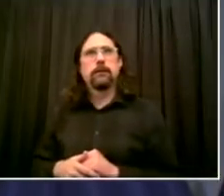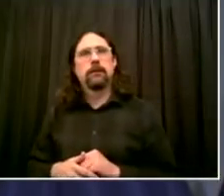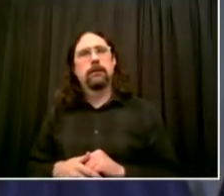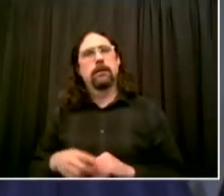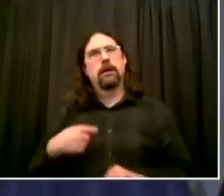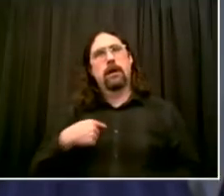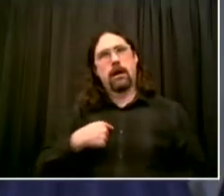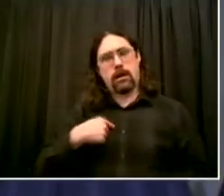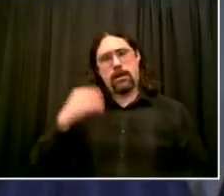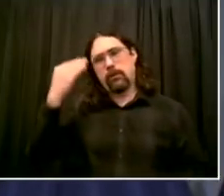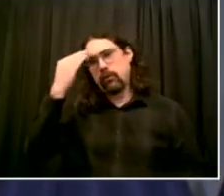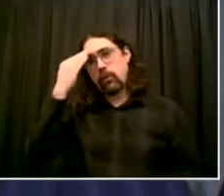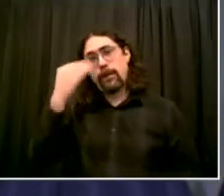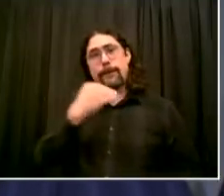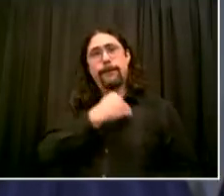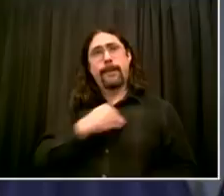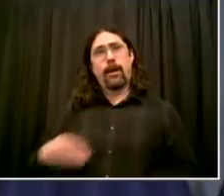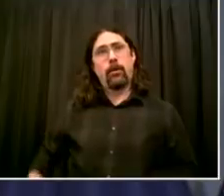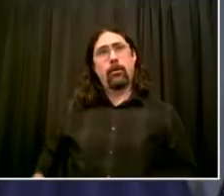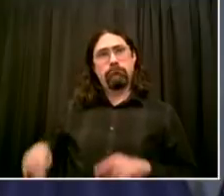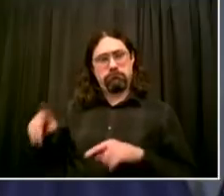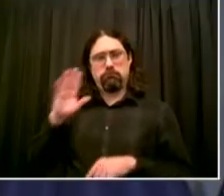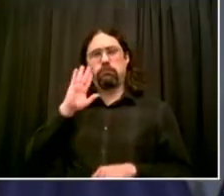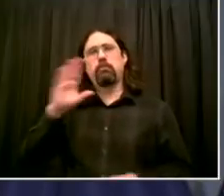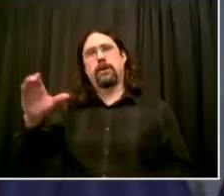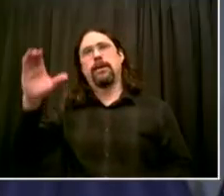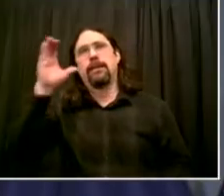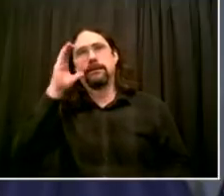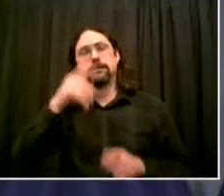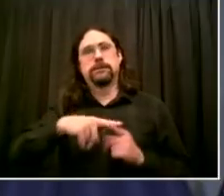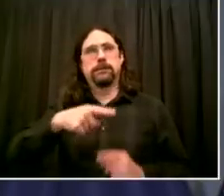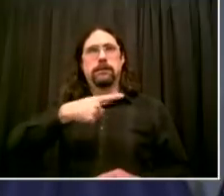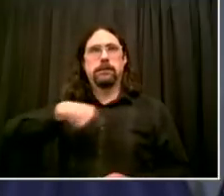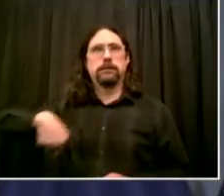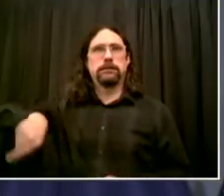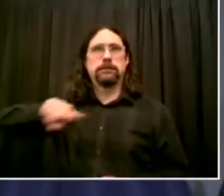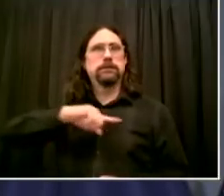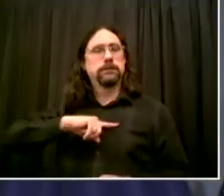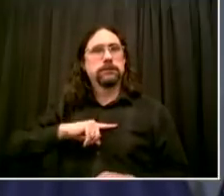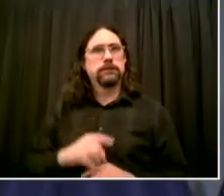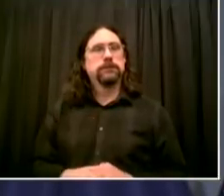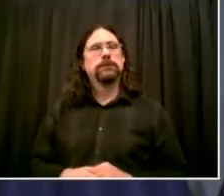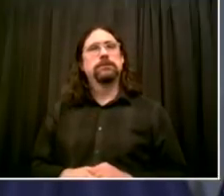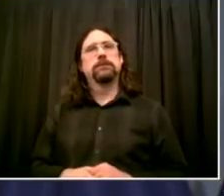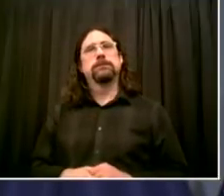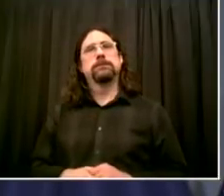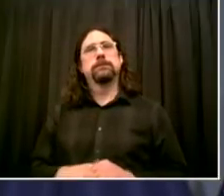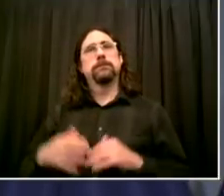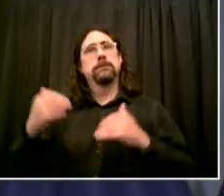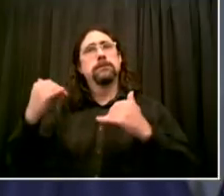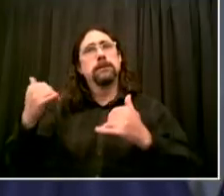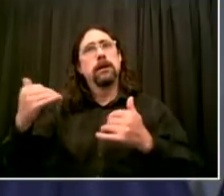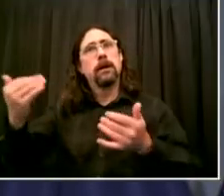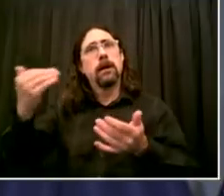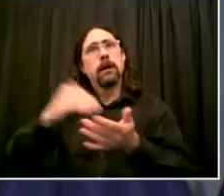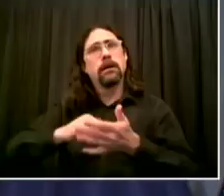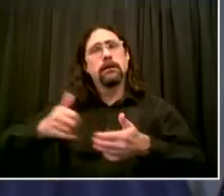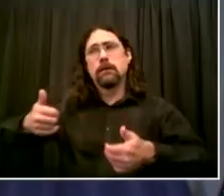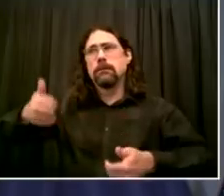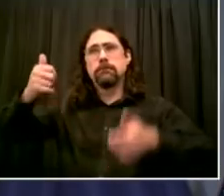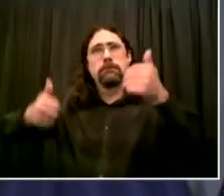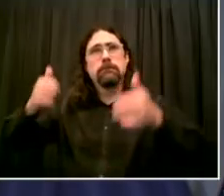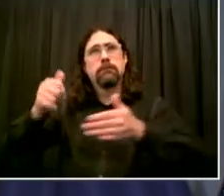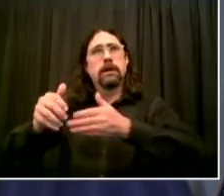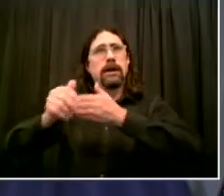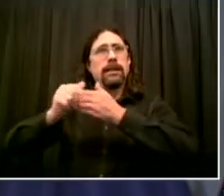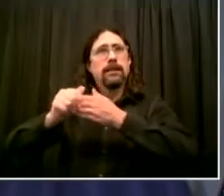of change and restructuring because leaders understand to be in those positions, you have to listen to the people. So